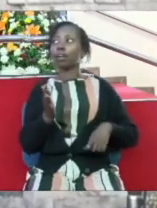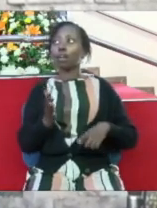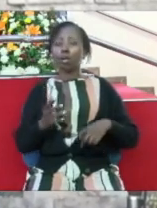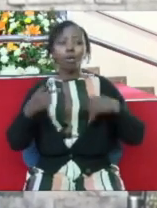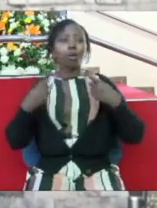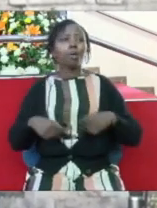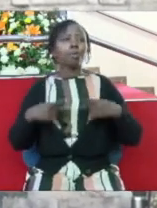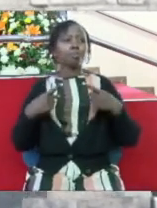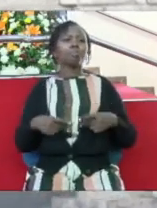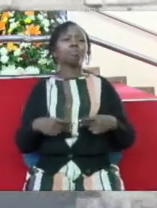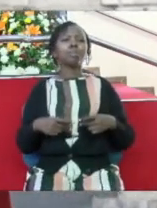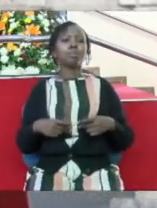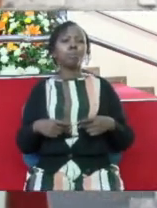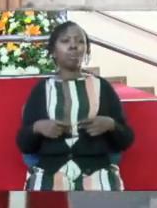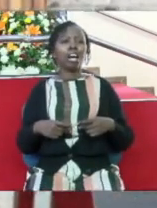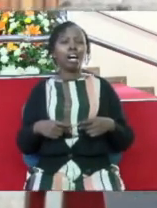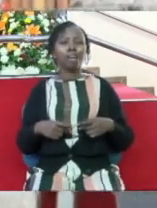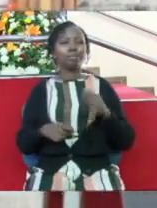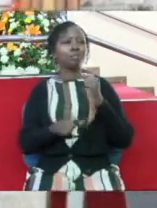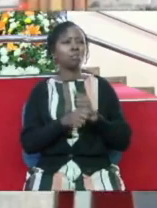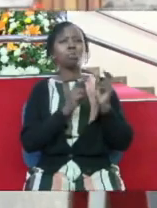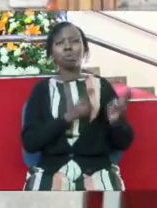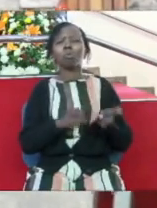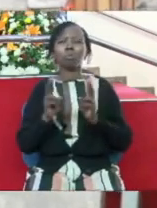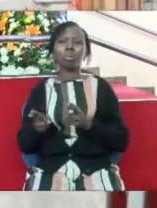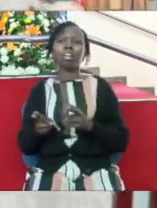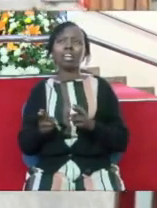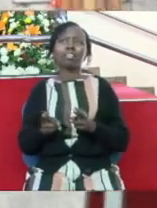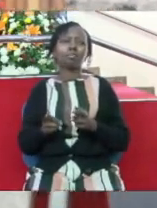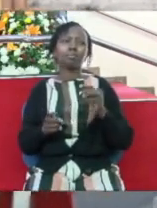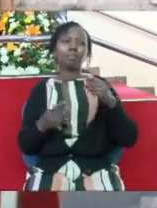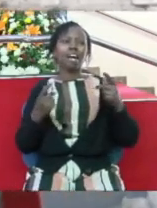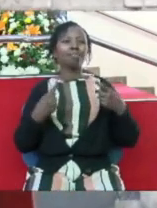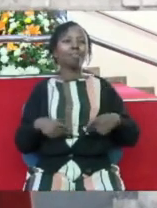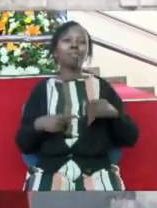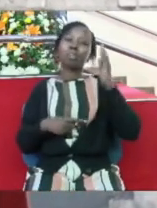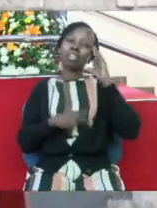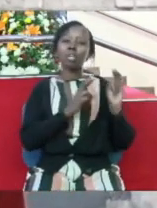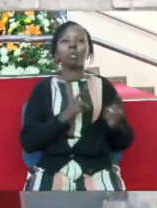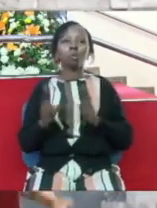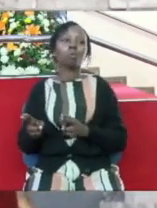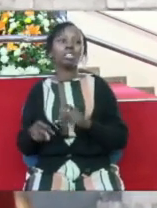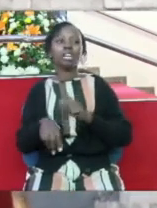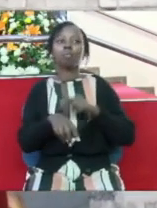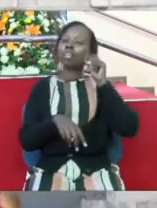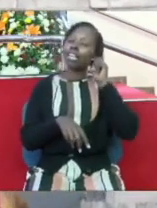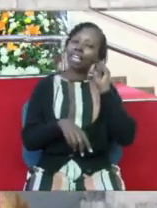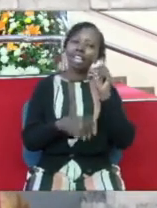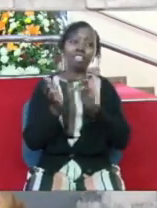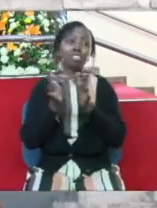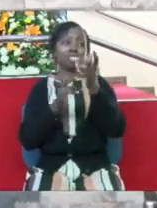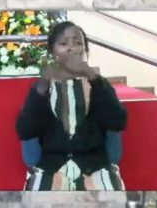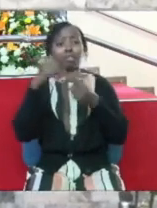used to this saying of Jesus is coming back soon. Watu wamezoea huu msemo kwamba Yesu anarejea hivi karibuni. And so others are